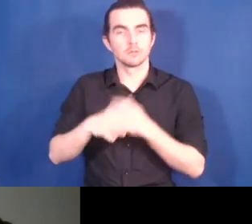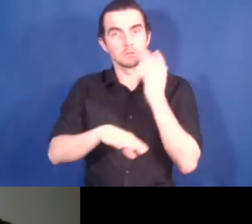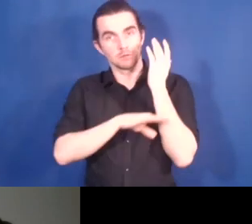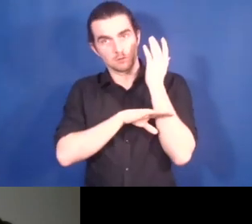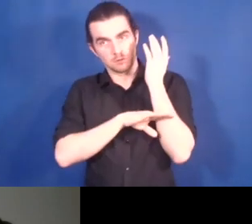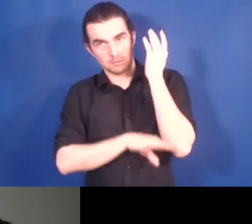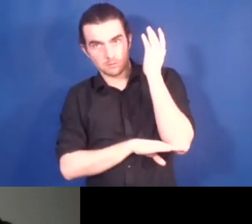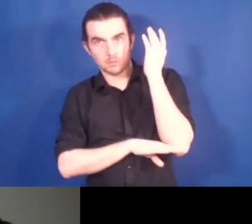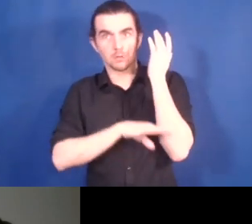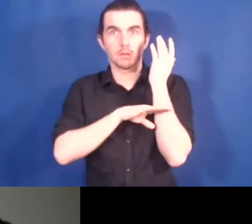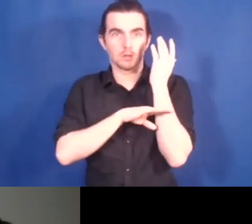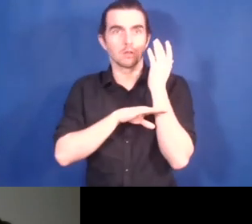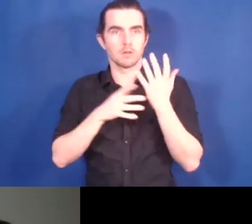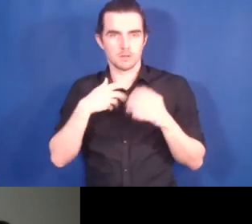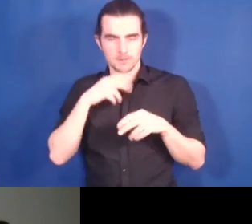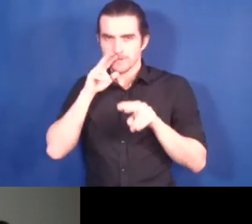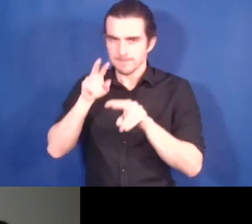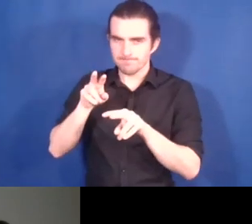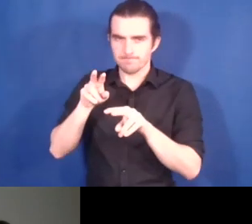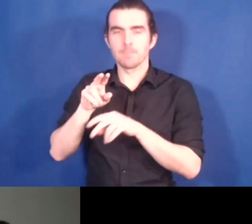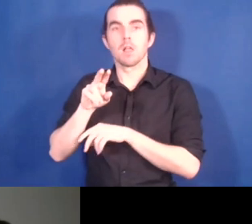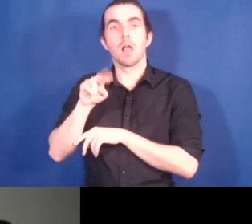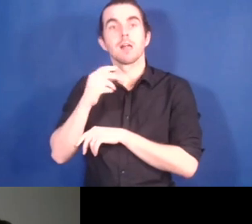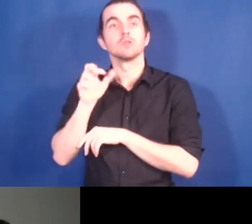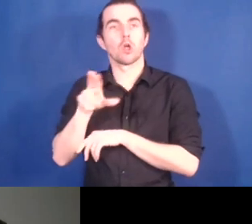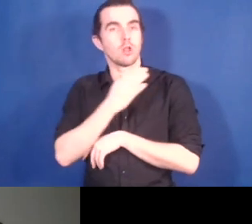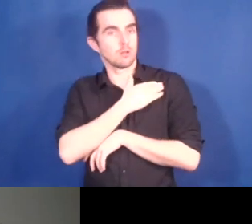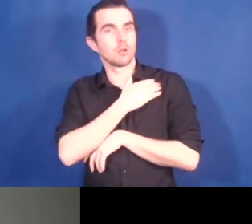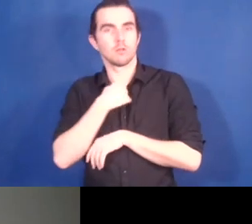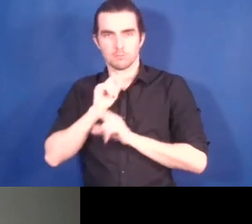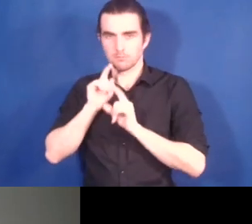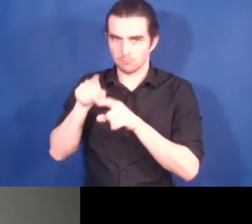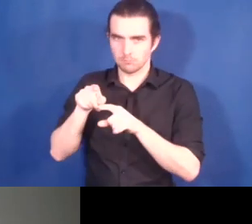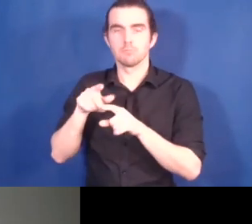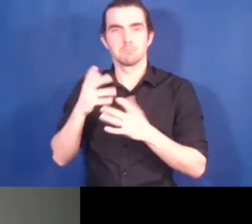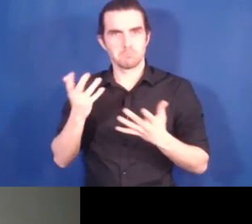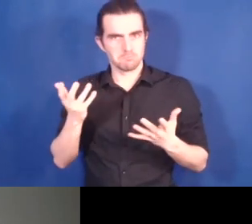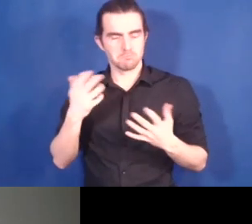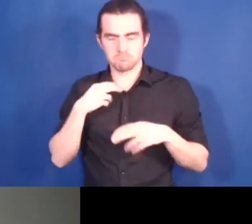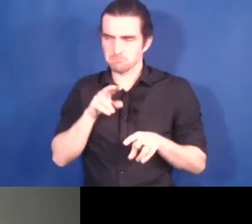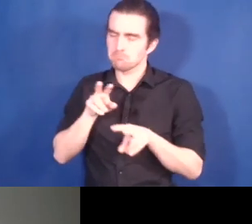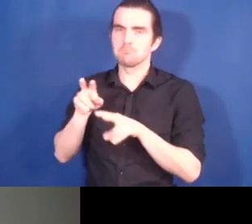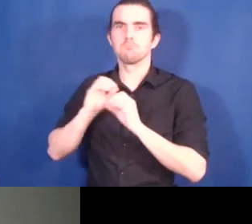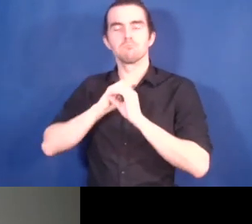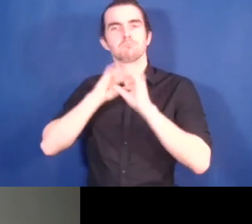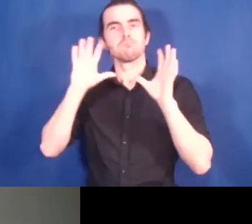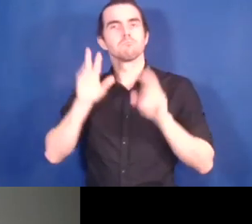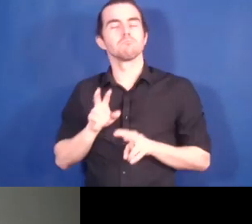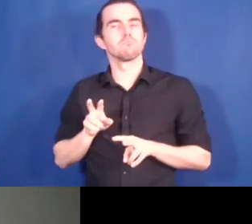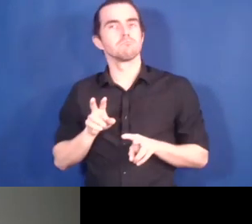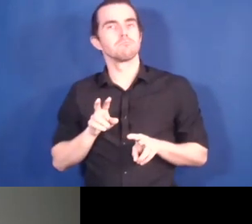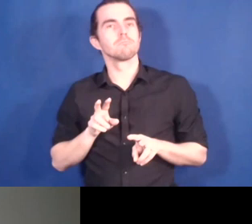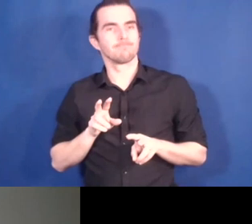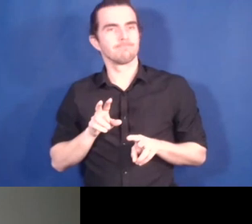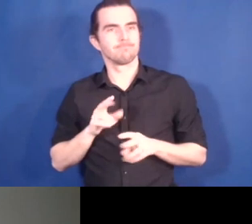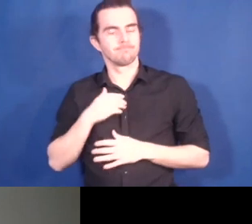Niger. Niger is one of the poorest countries on the planet. And they were receiving refugees